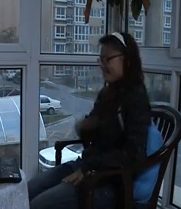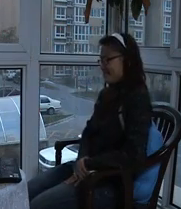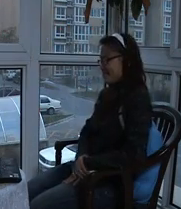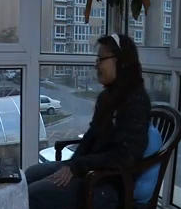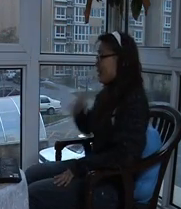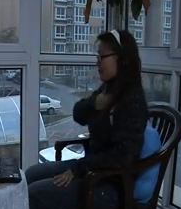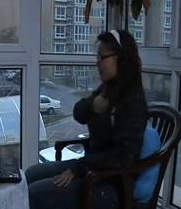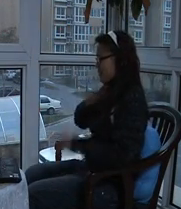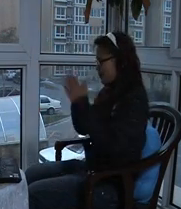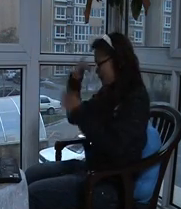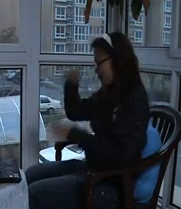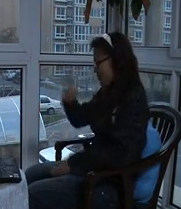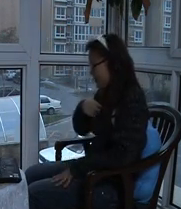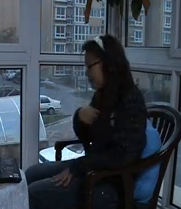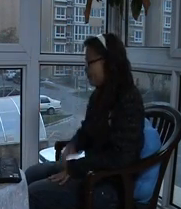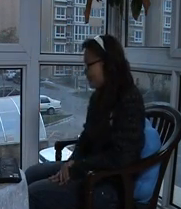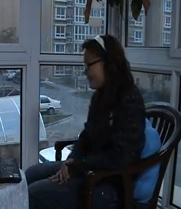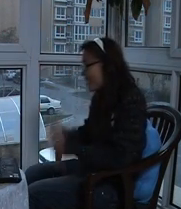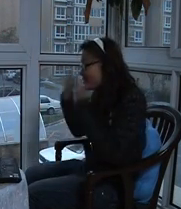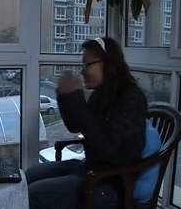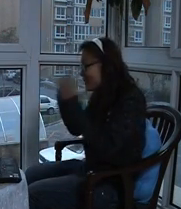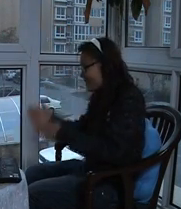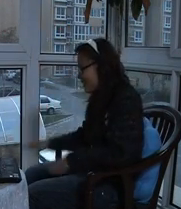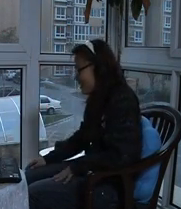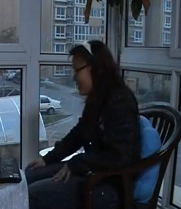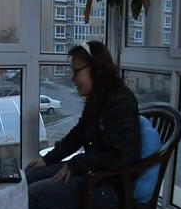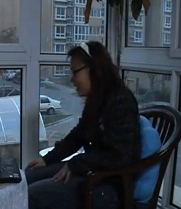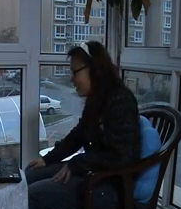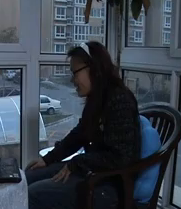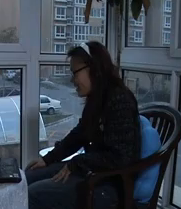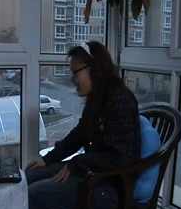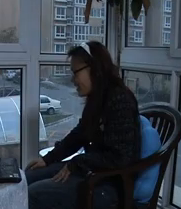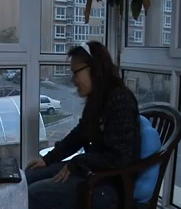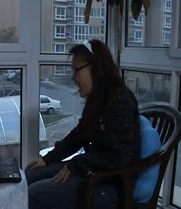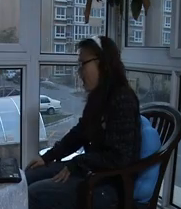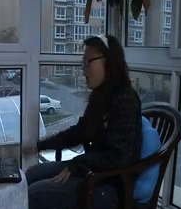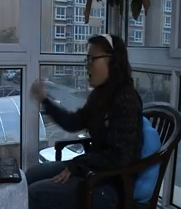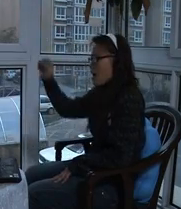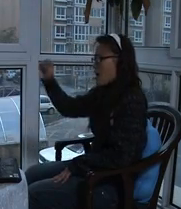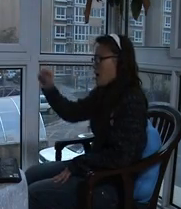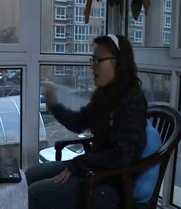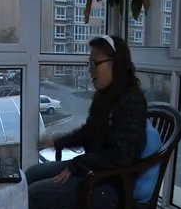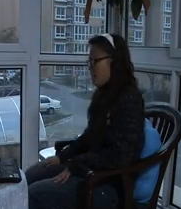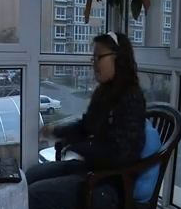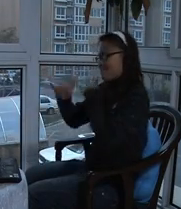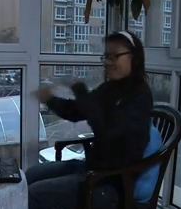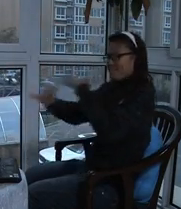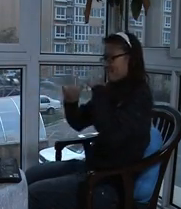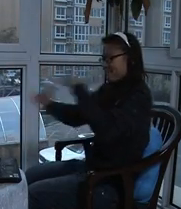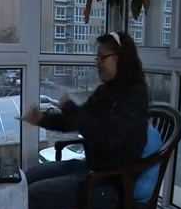8 males and 6 females, browse the web installed with the CSL broadcasting system on trail.